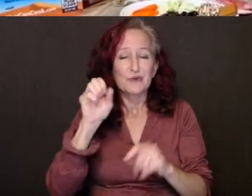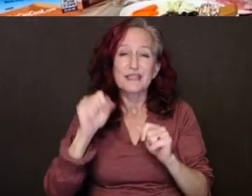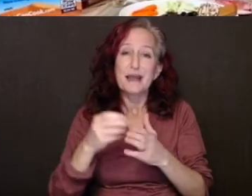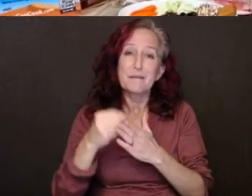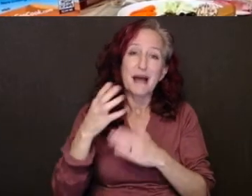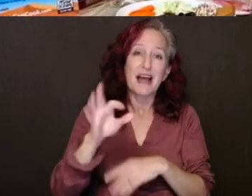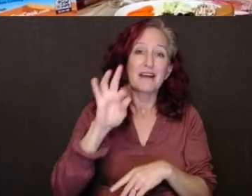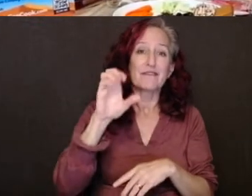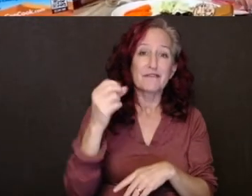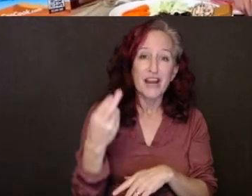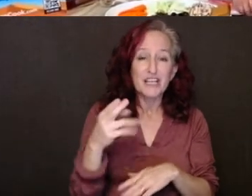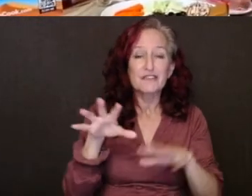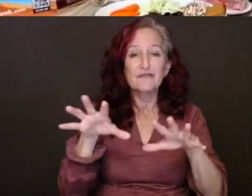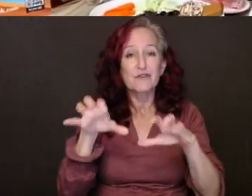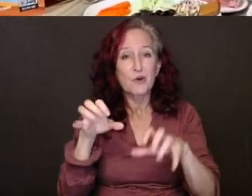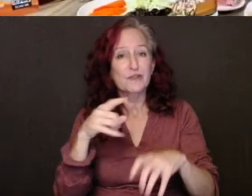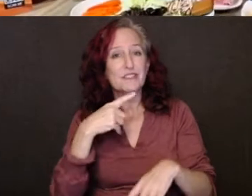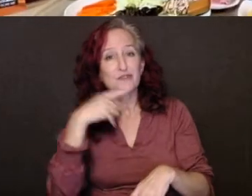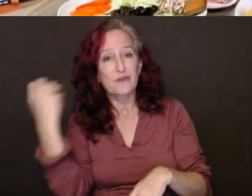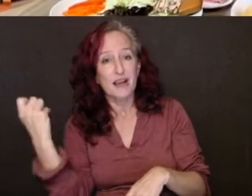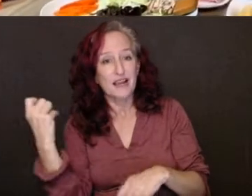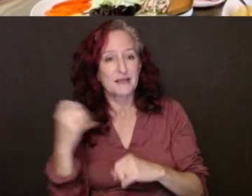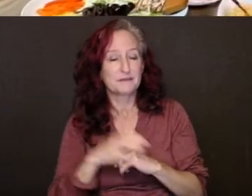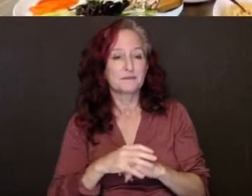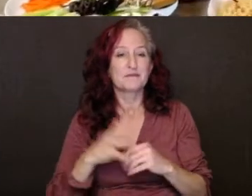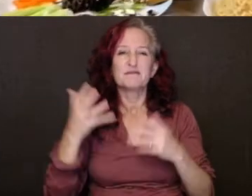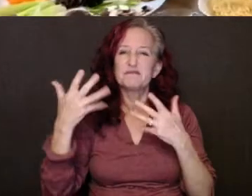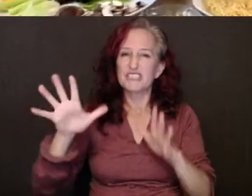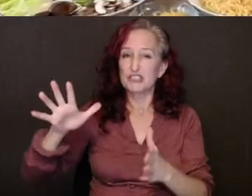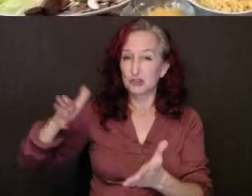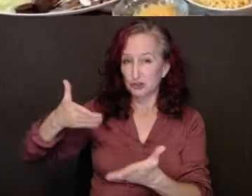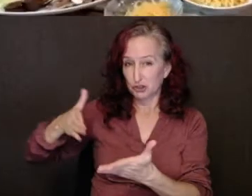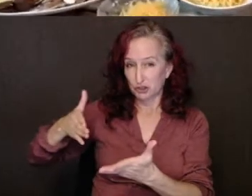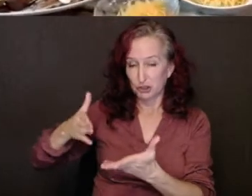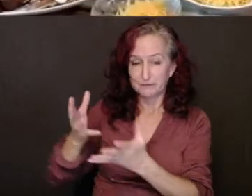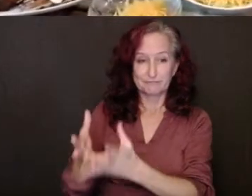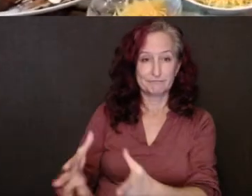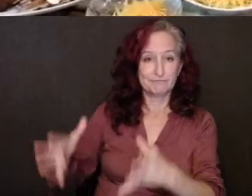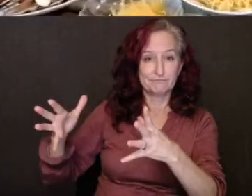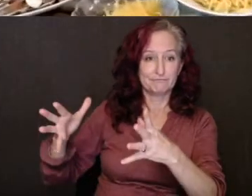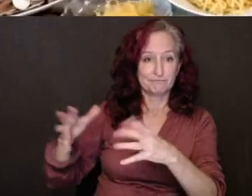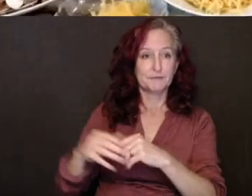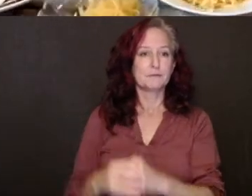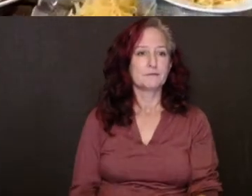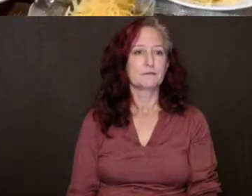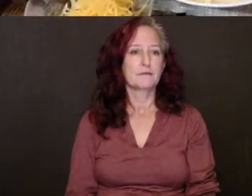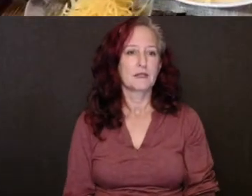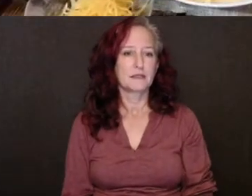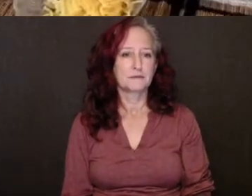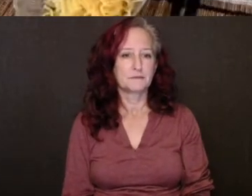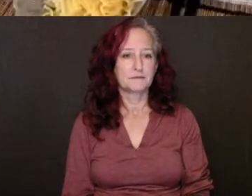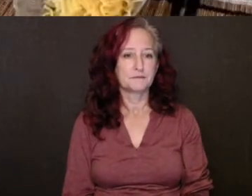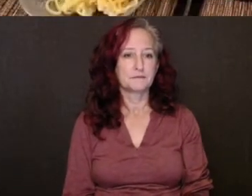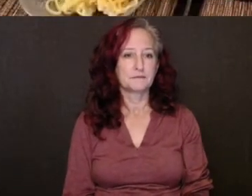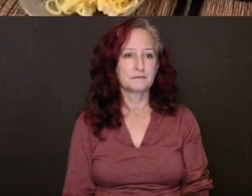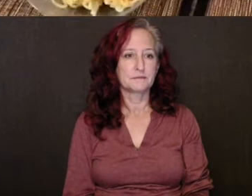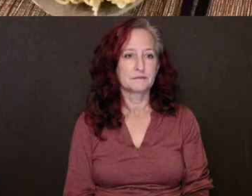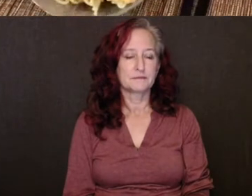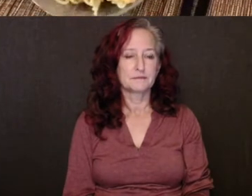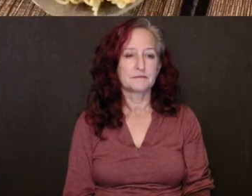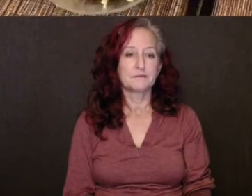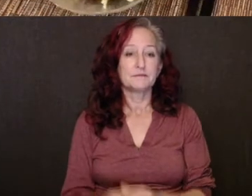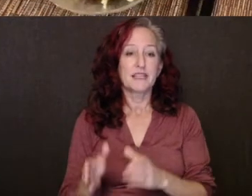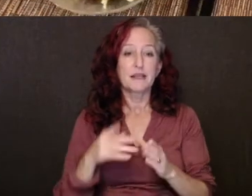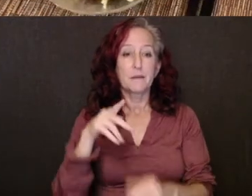okay? This is noodle. This is a plant-based noodle. This is basically made with wheat, flour, and water, right?